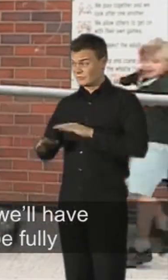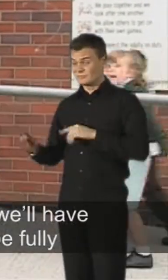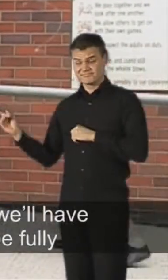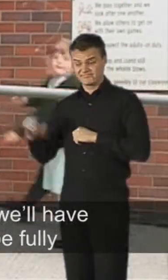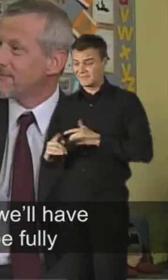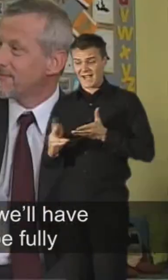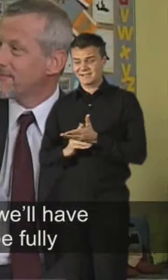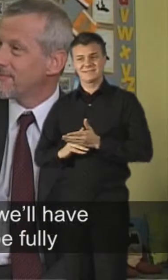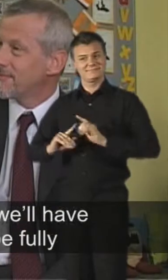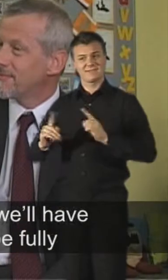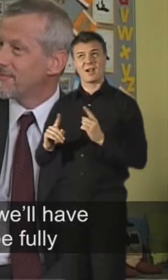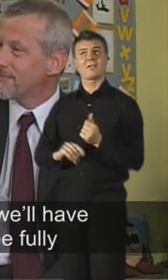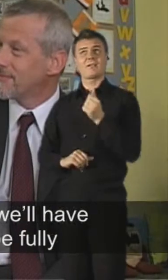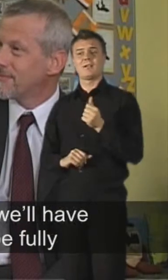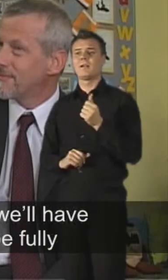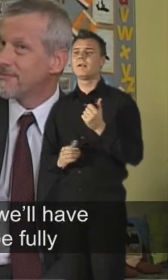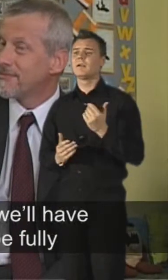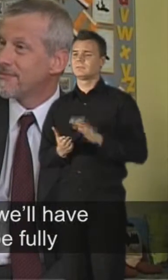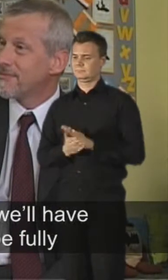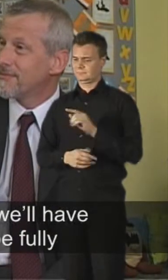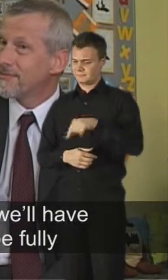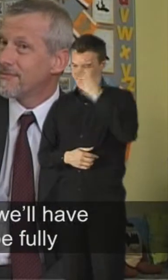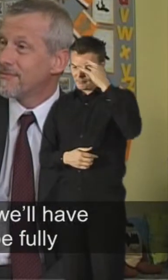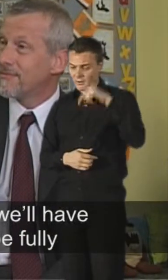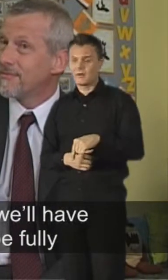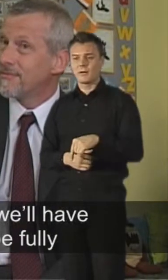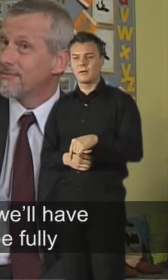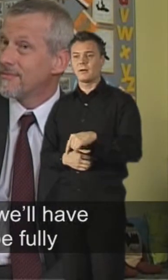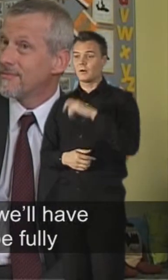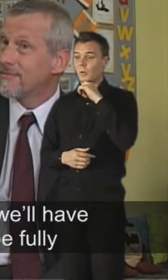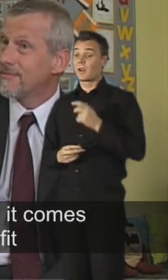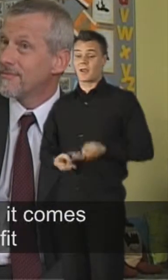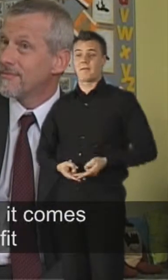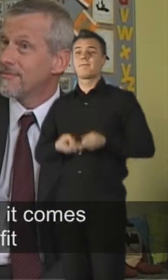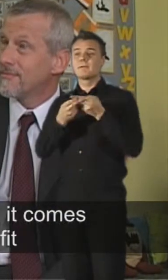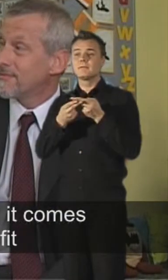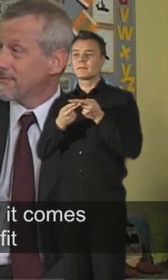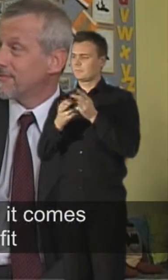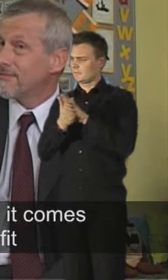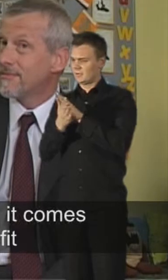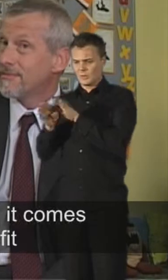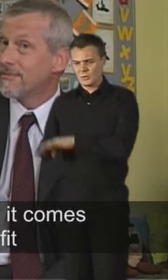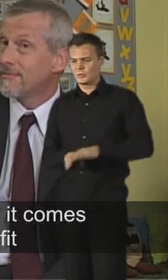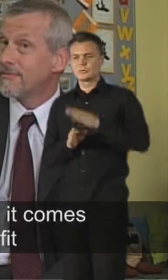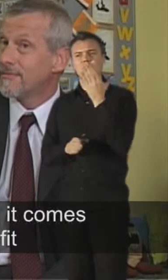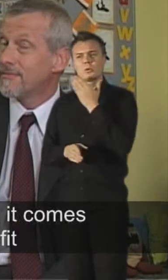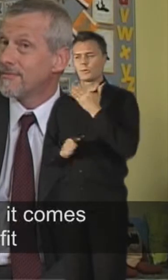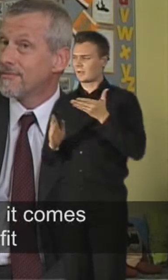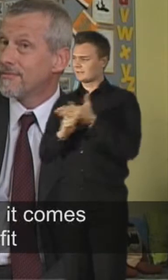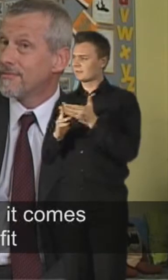building. But as of the summer this year, we'll have lifts, so the whole of the school will be fully accessible to all the